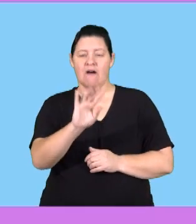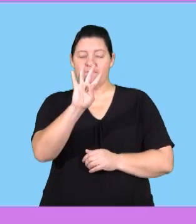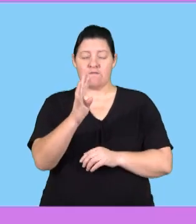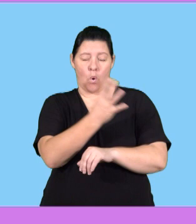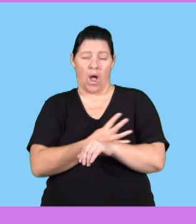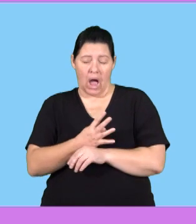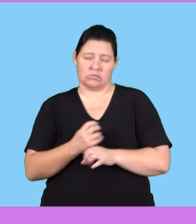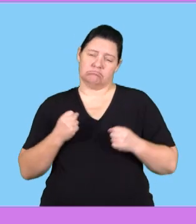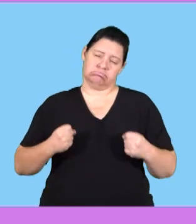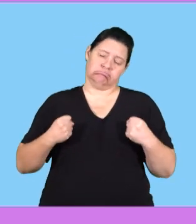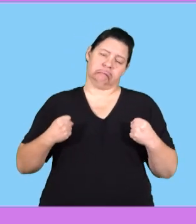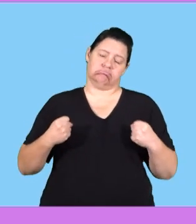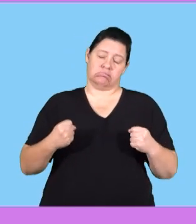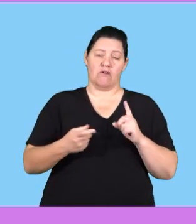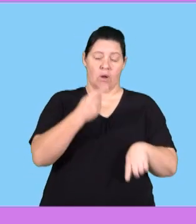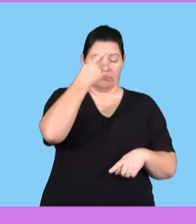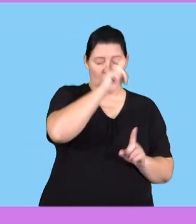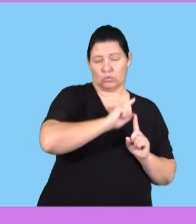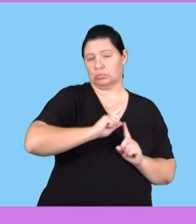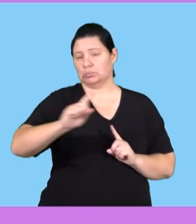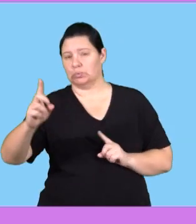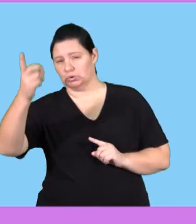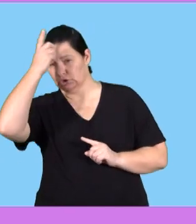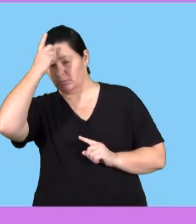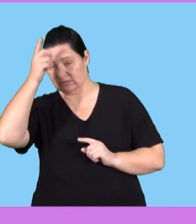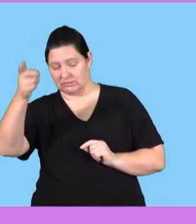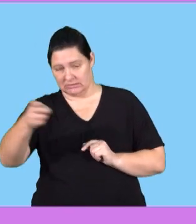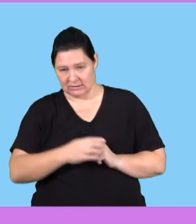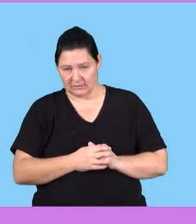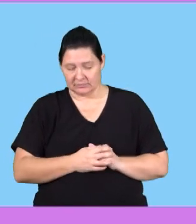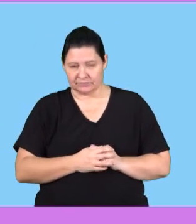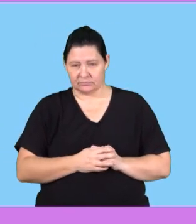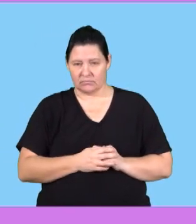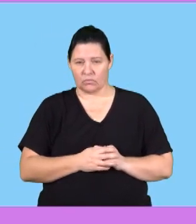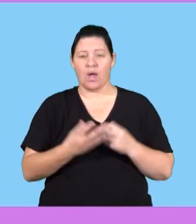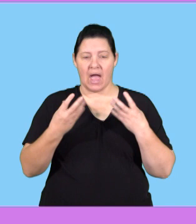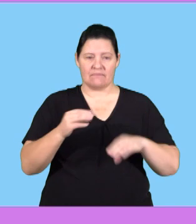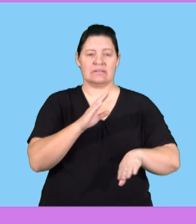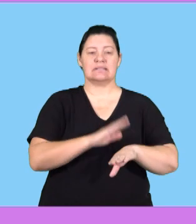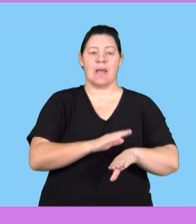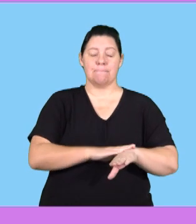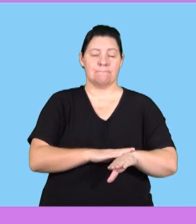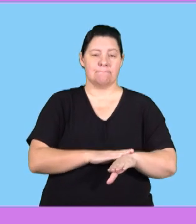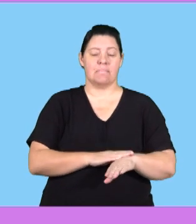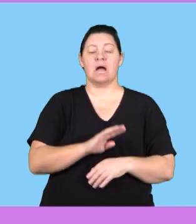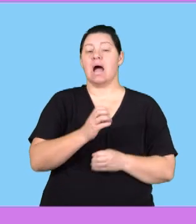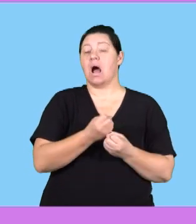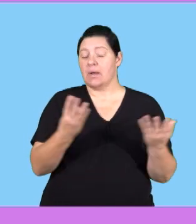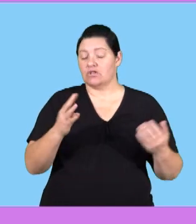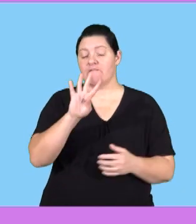4 hours from Pretoria to Durban. So now we have the time. Our time is